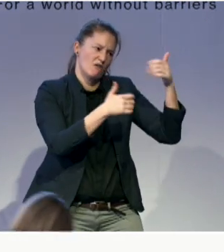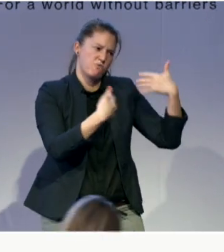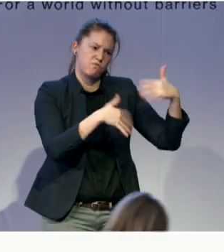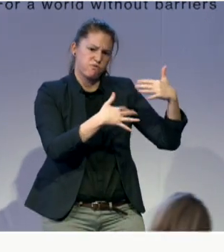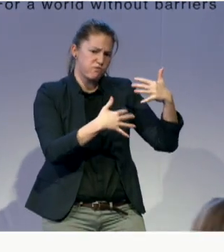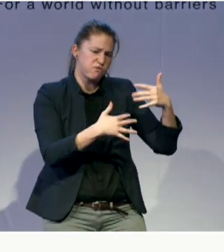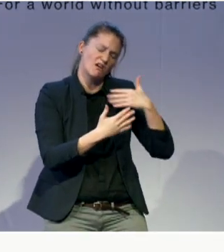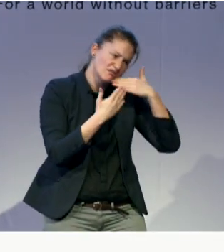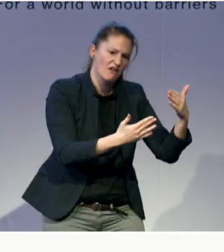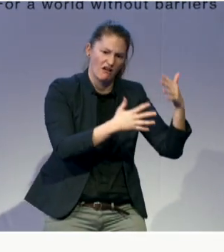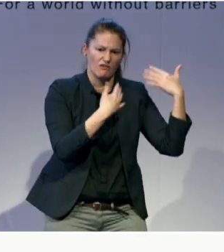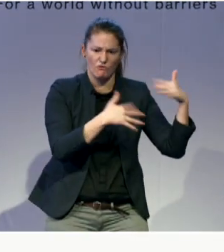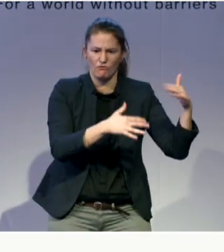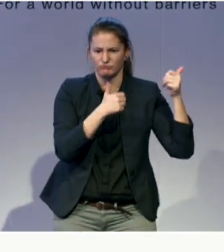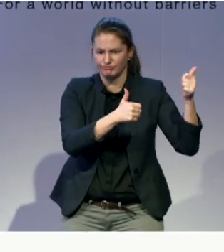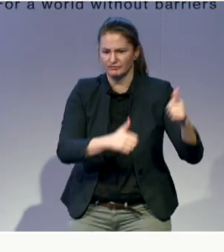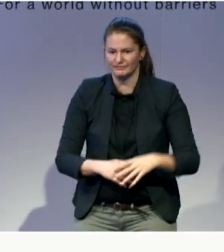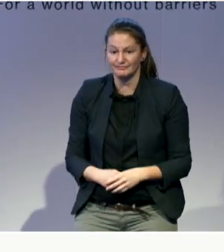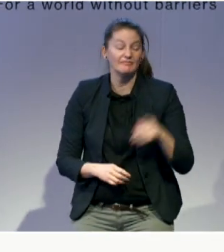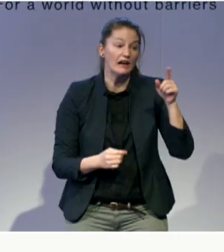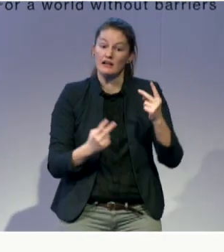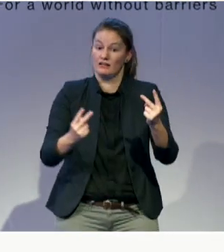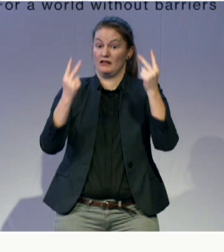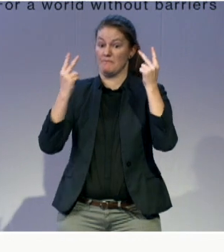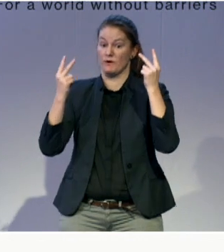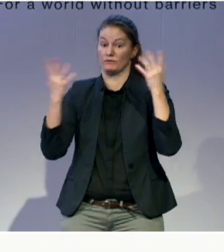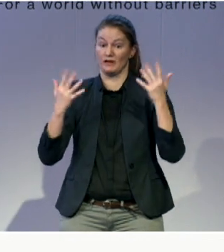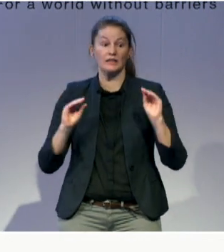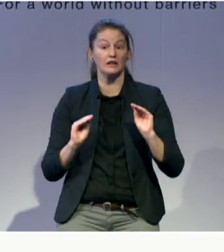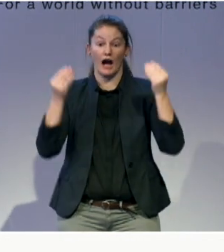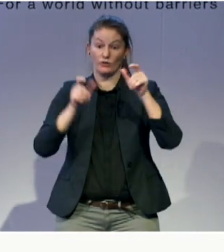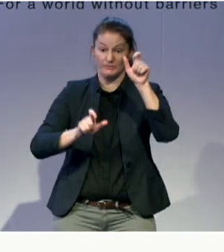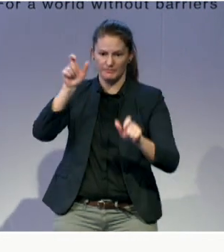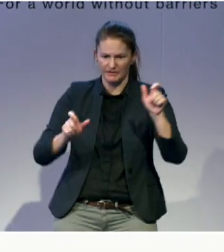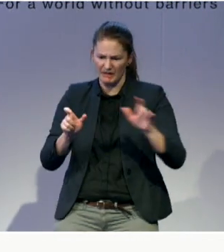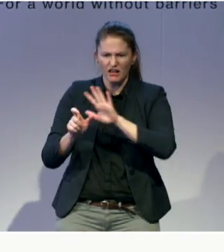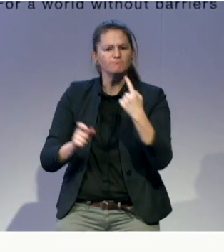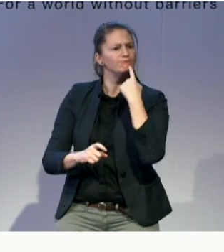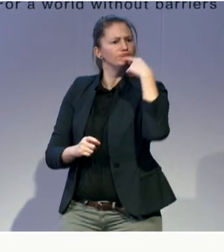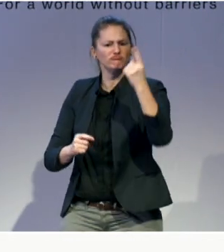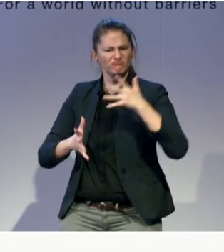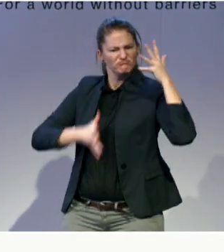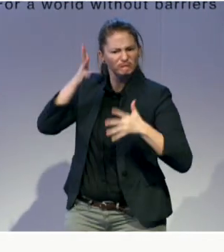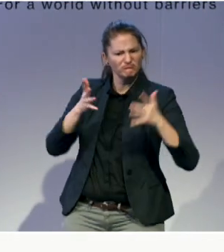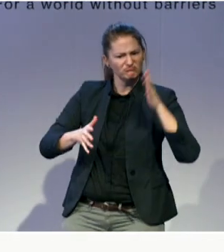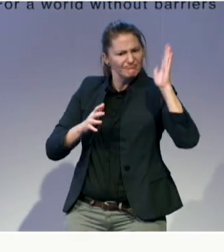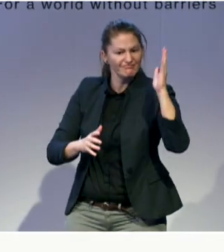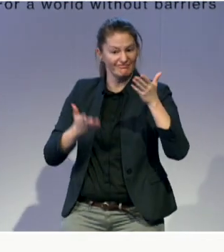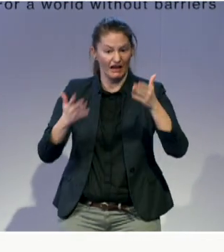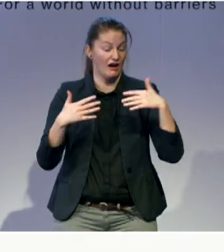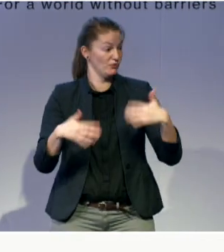wonderful, it's also very important to hear the young voice as well. So thank you hugely, and to Erin. So are we ready to rock and roll? Let's